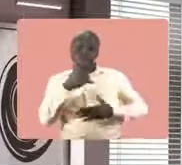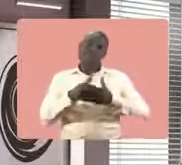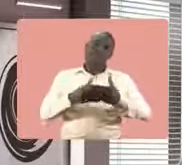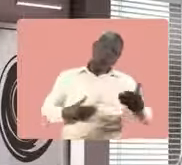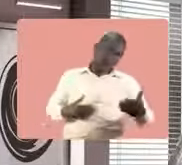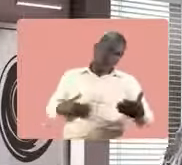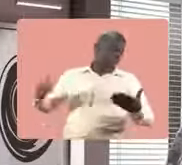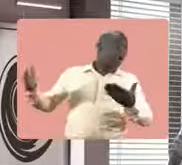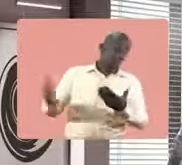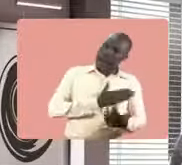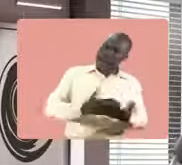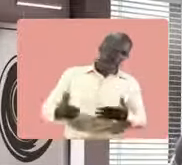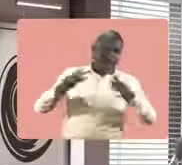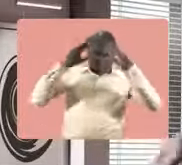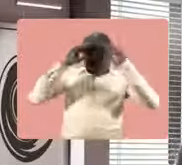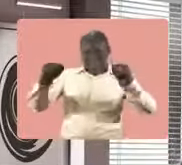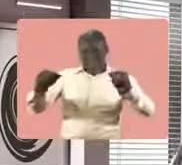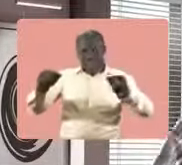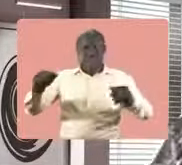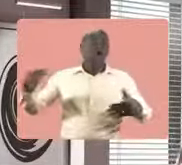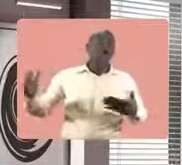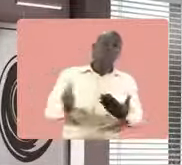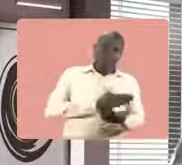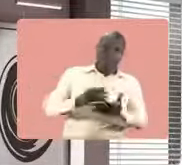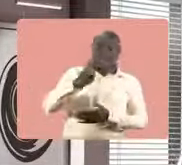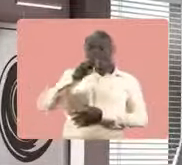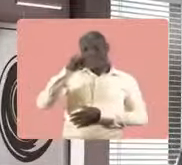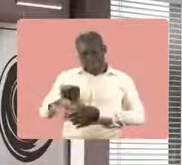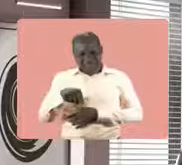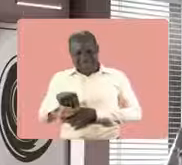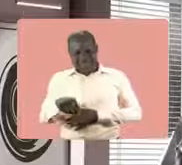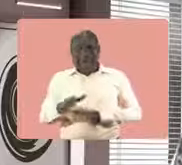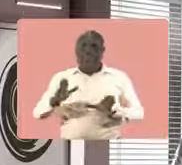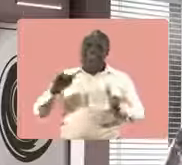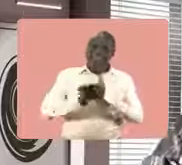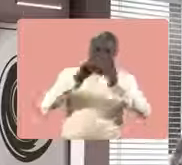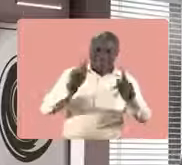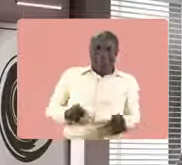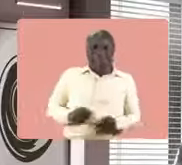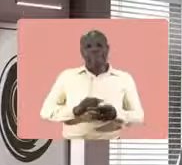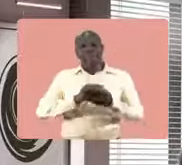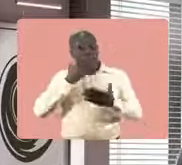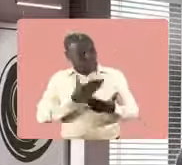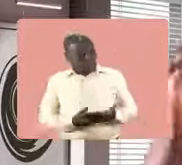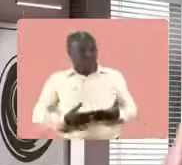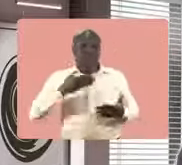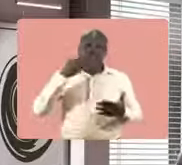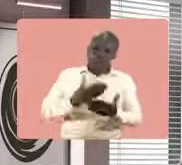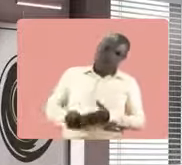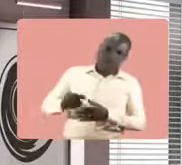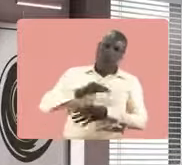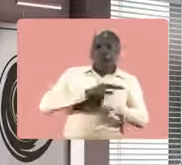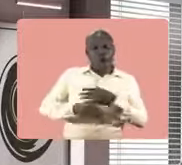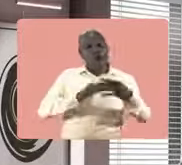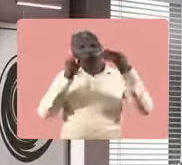yo. Sa wo ba ba ɔkɔ parliament yo. Sa wono de ne huni asɛm wonye hwe ɛde bɛn na do wure nyinaa kɔ hye ni mu